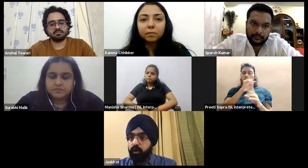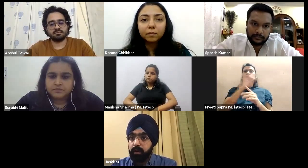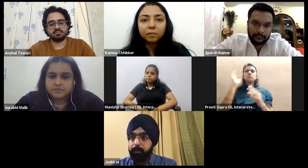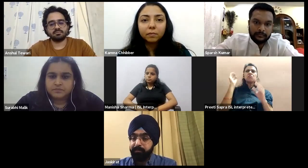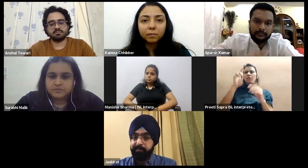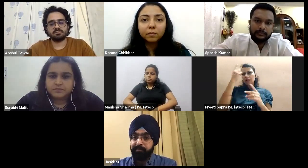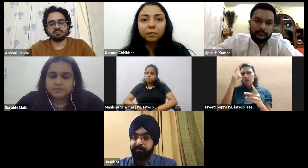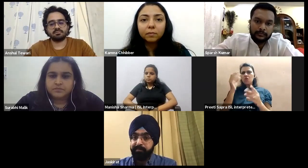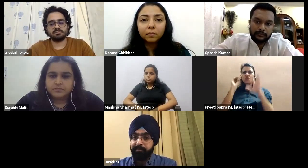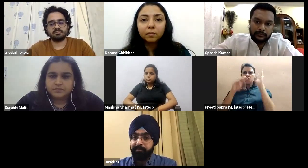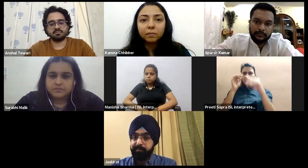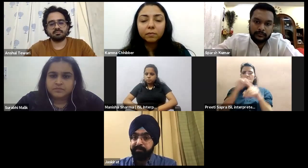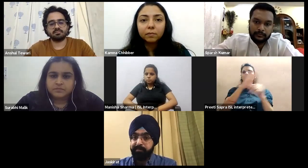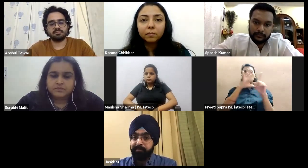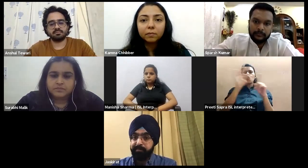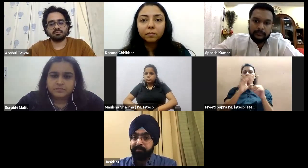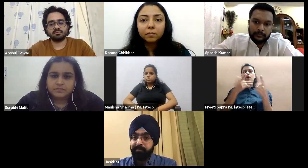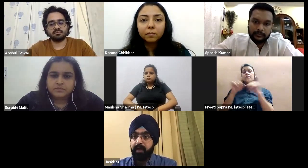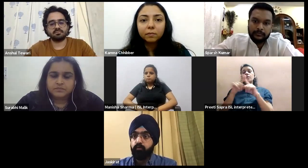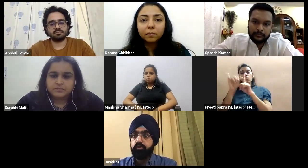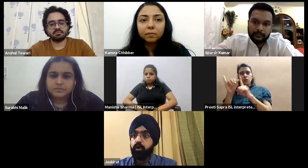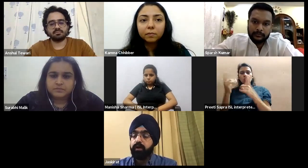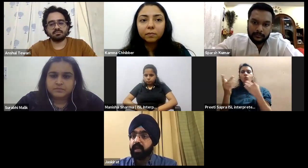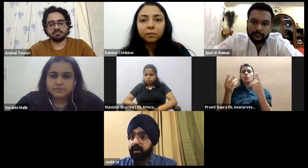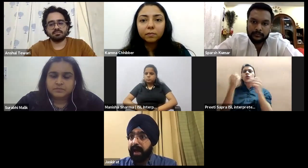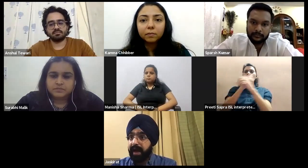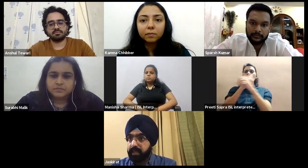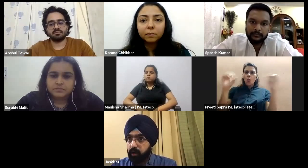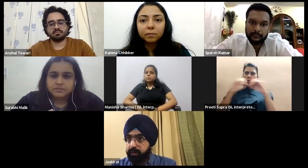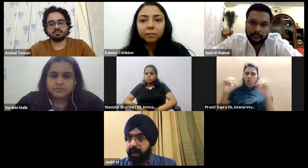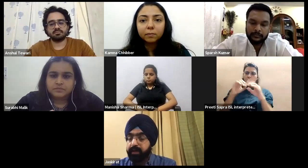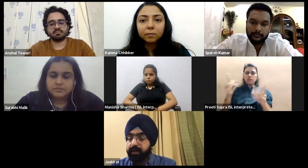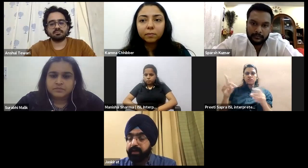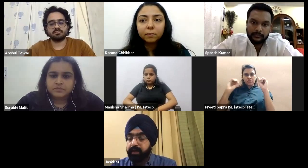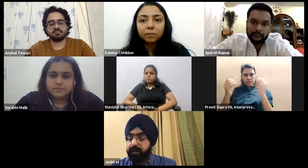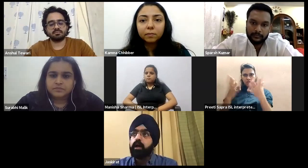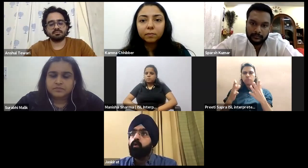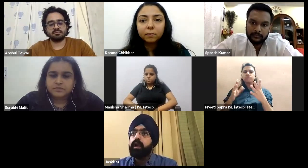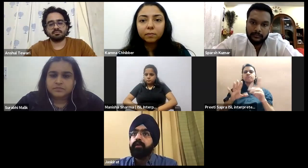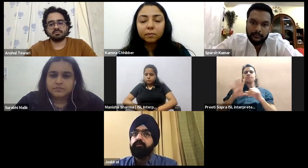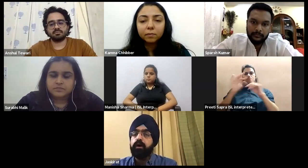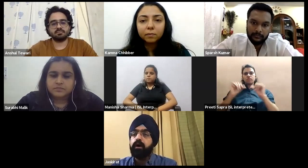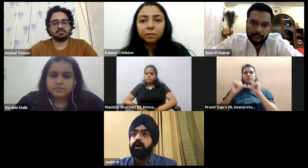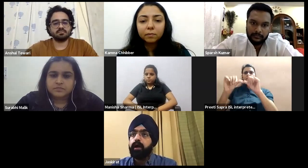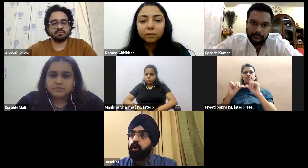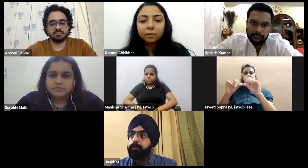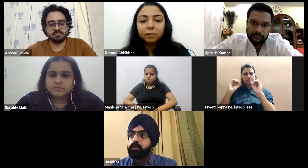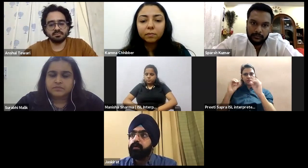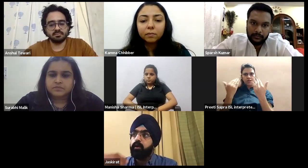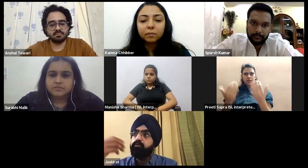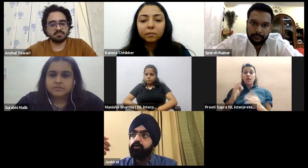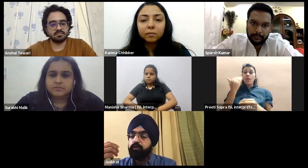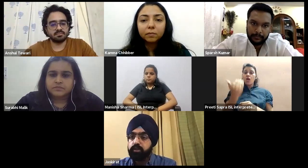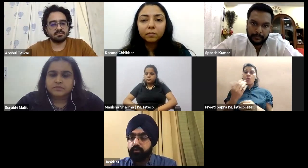YouTube and Google have also started acting on that. right now Google has as